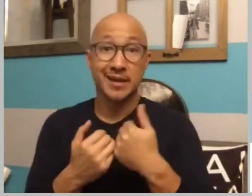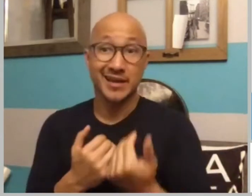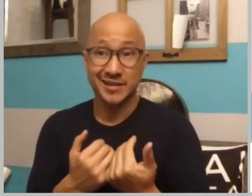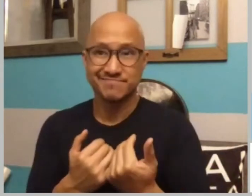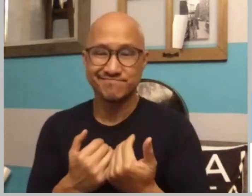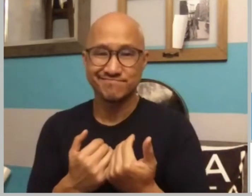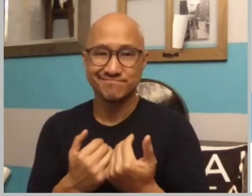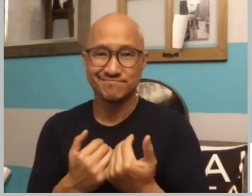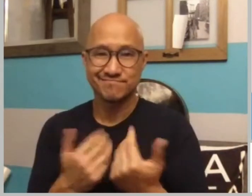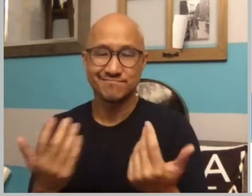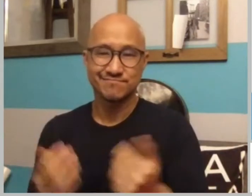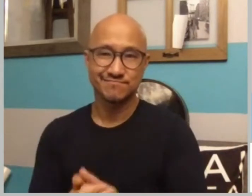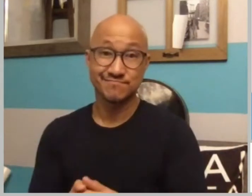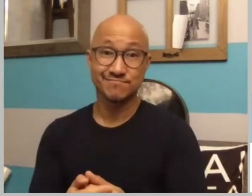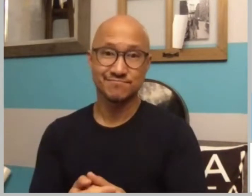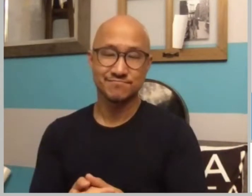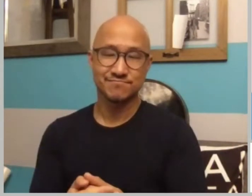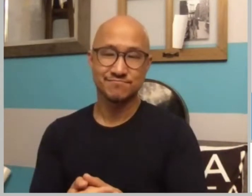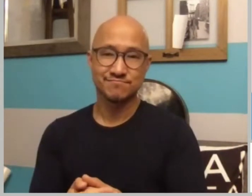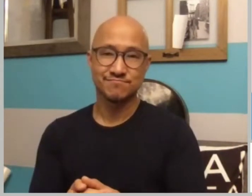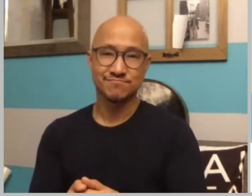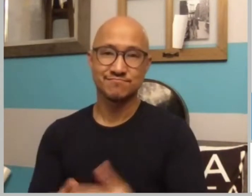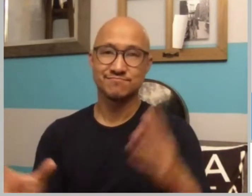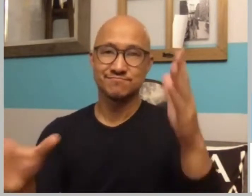also have them,